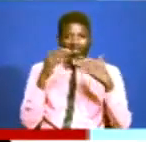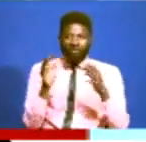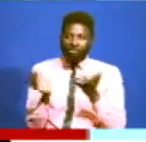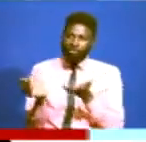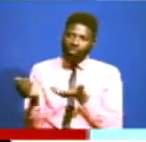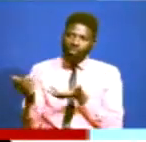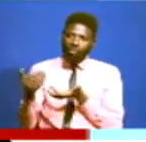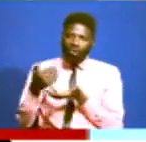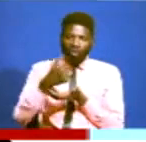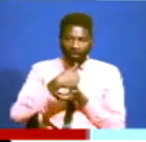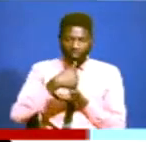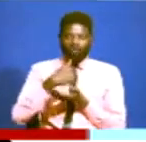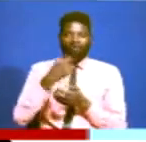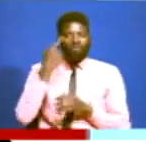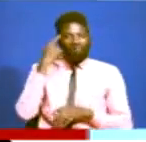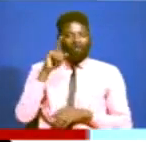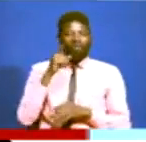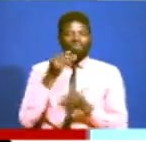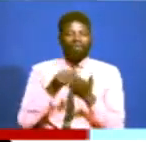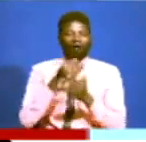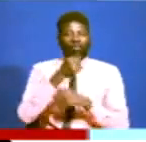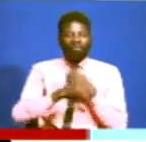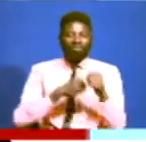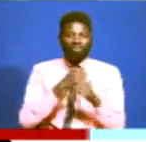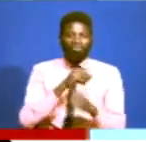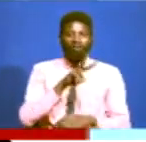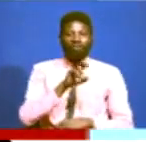for the financial year 21-22, Kenya shillings